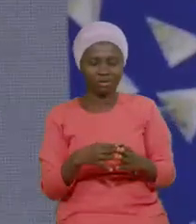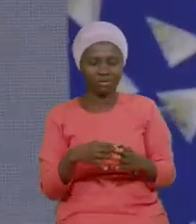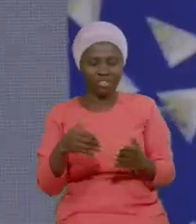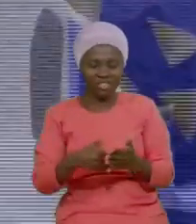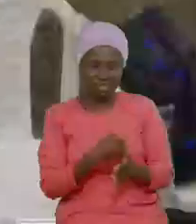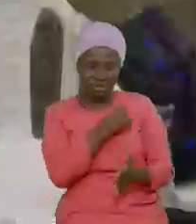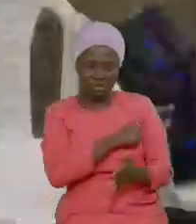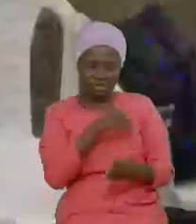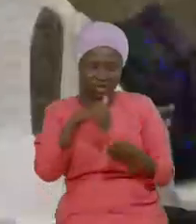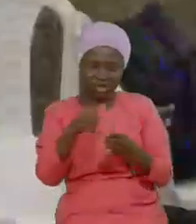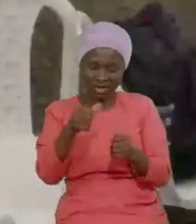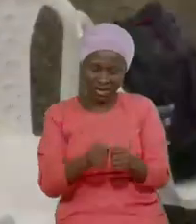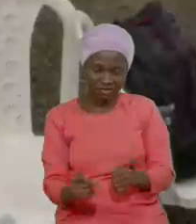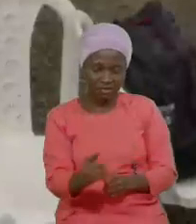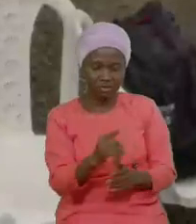in everyone.